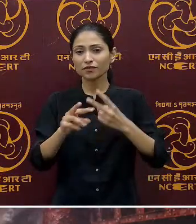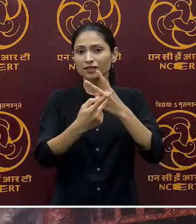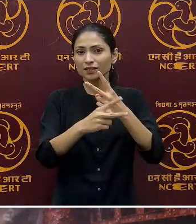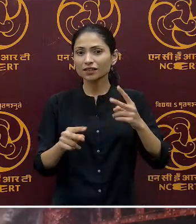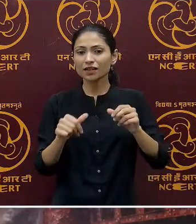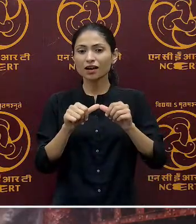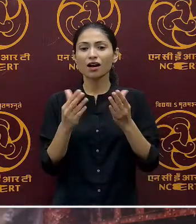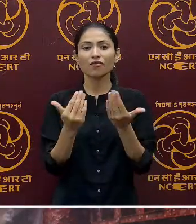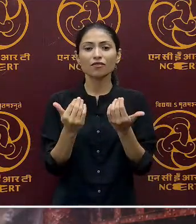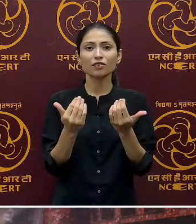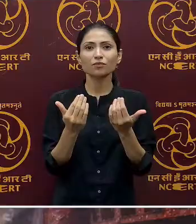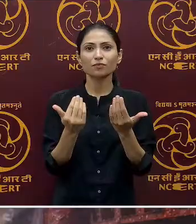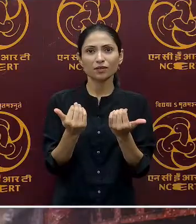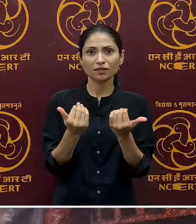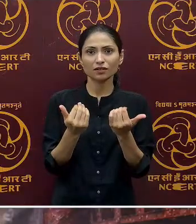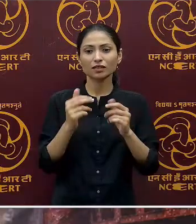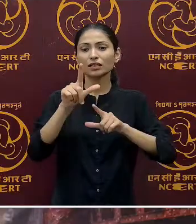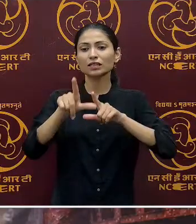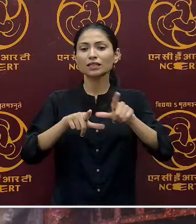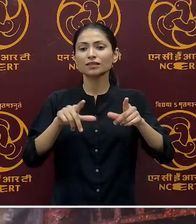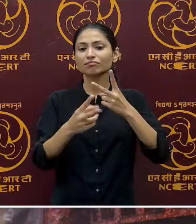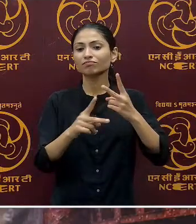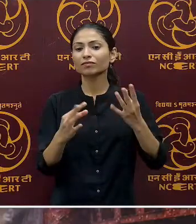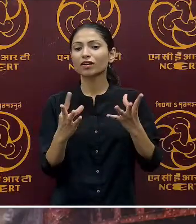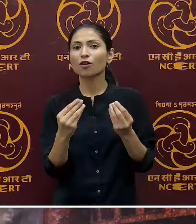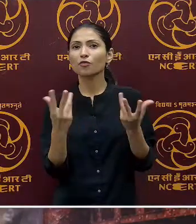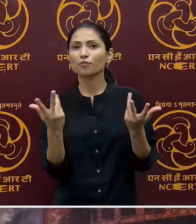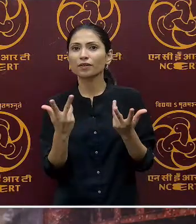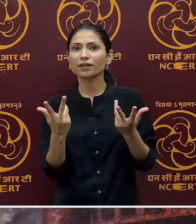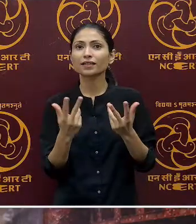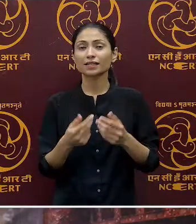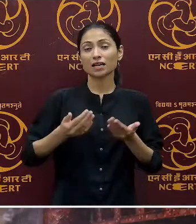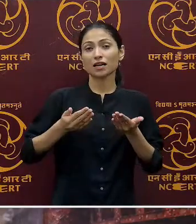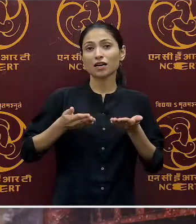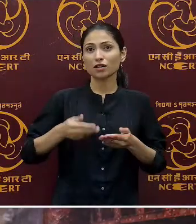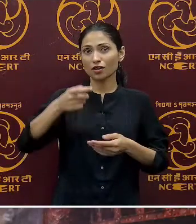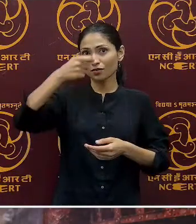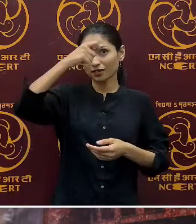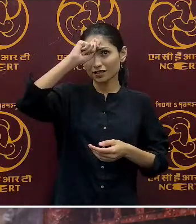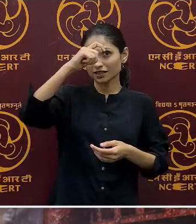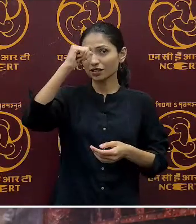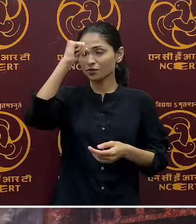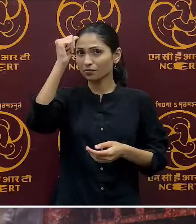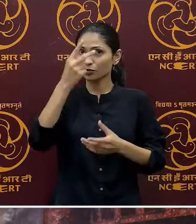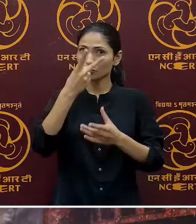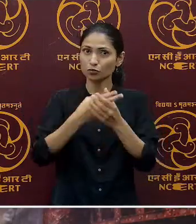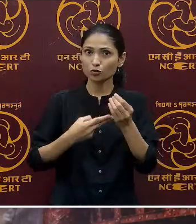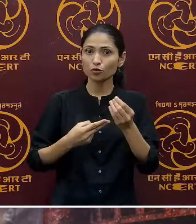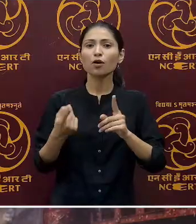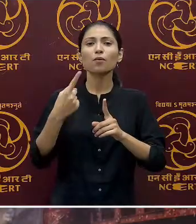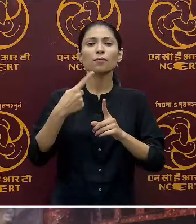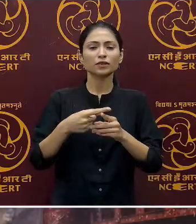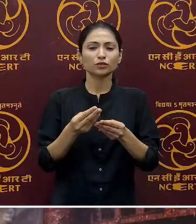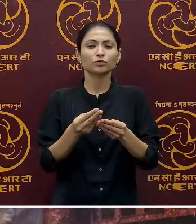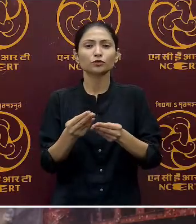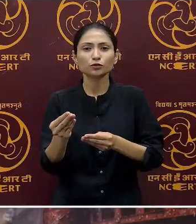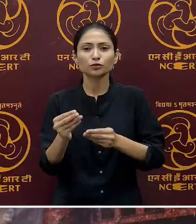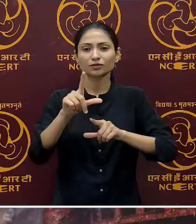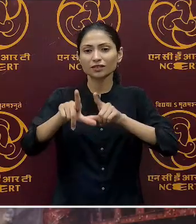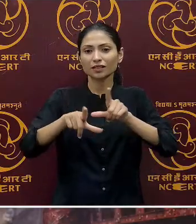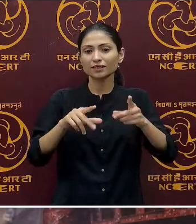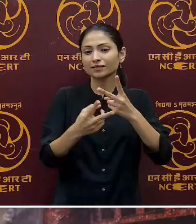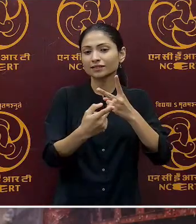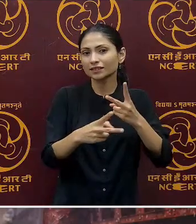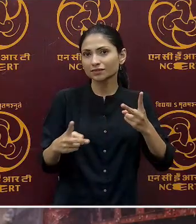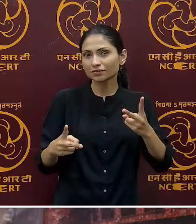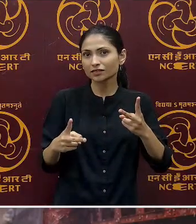currently in 2 languages, English and Hindi. Okay. These virtual labs are available on Diksha platform, but soon in many languages we are coming